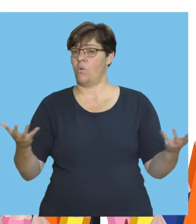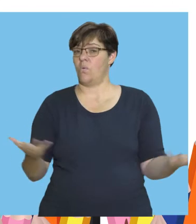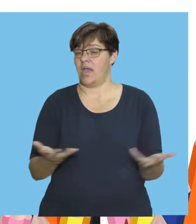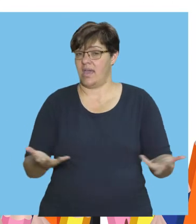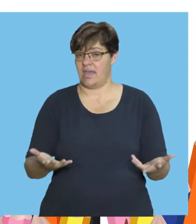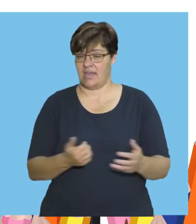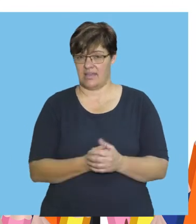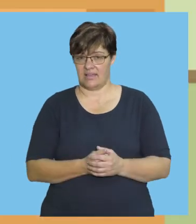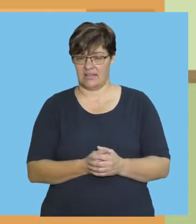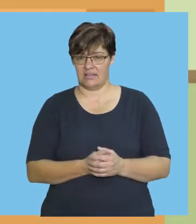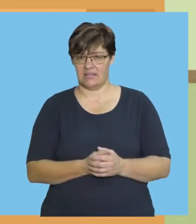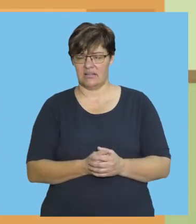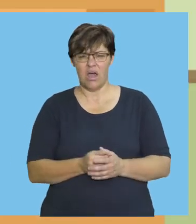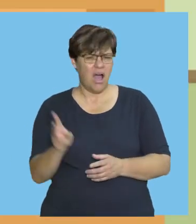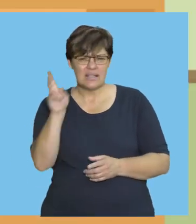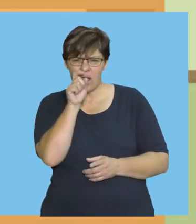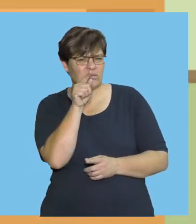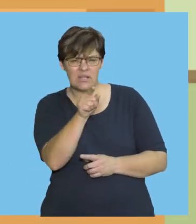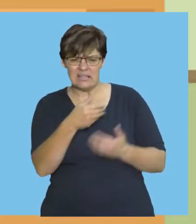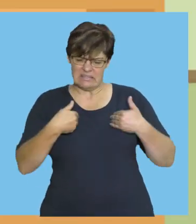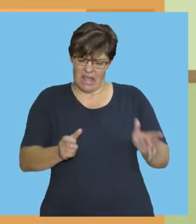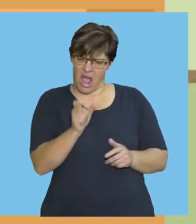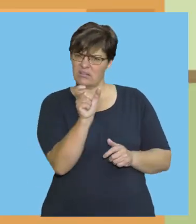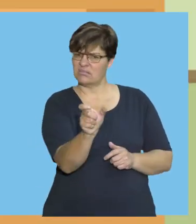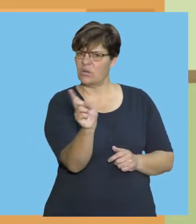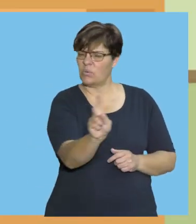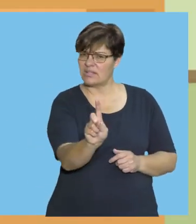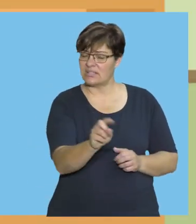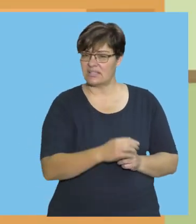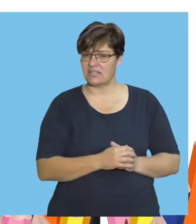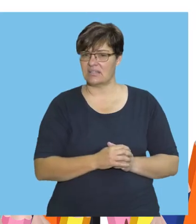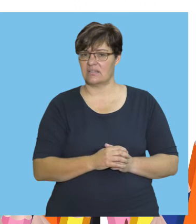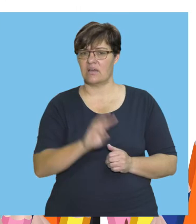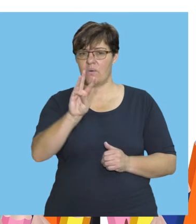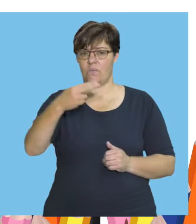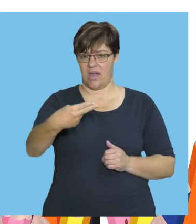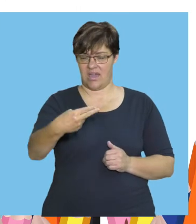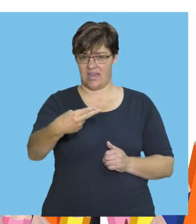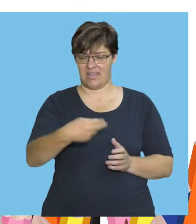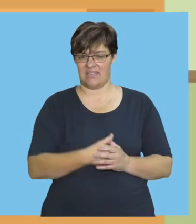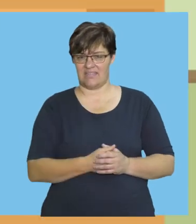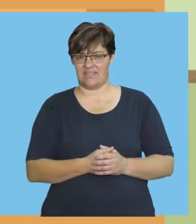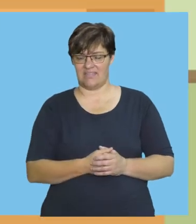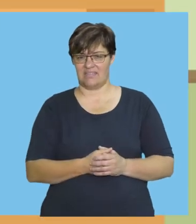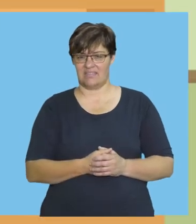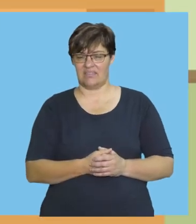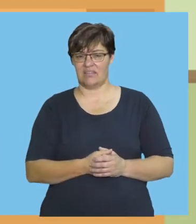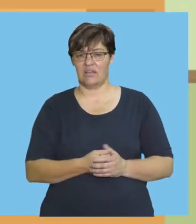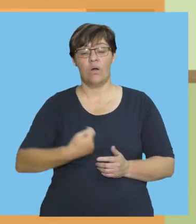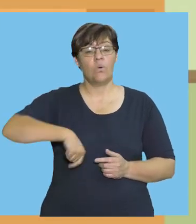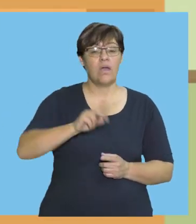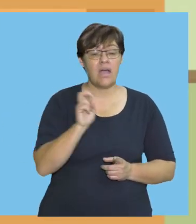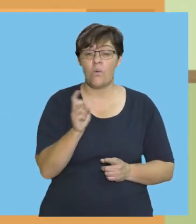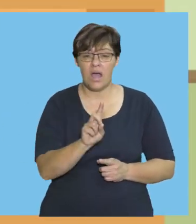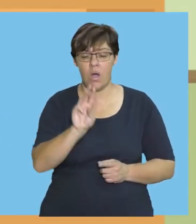where? What sound do you hear at the beginning of these words? Wa. Good. We